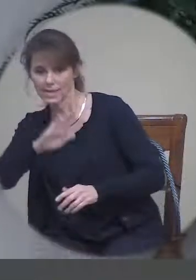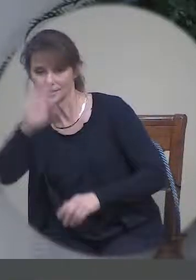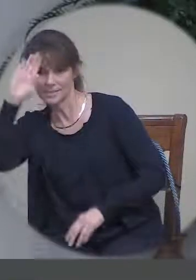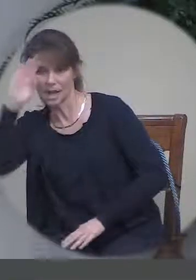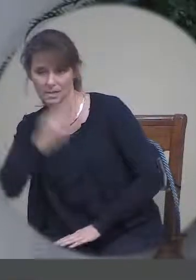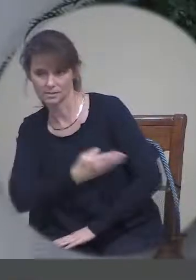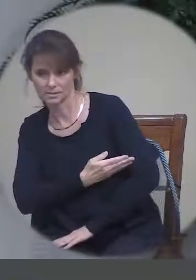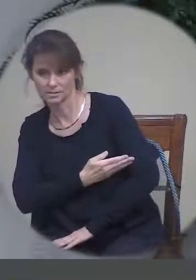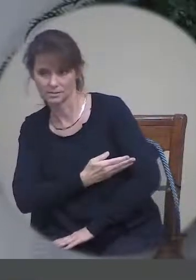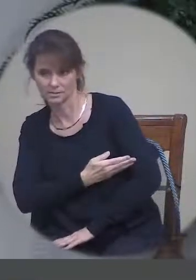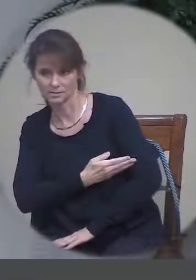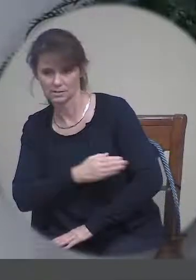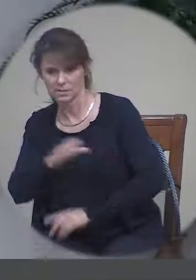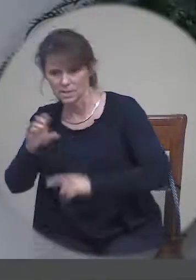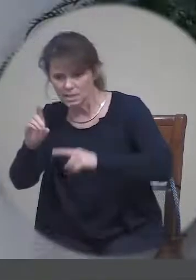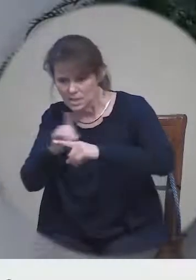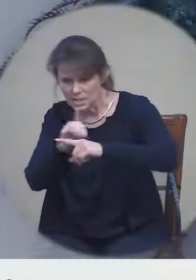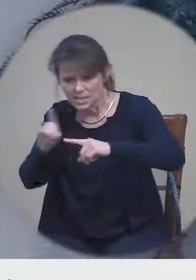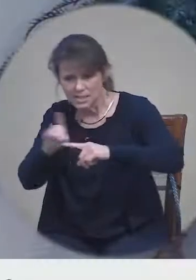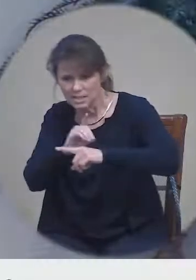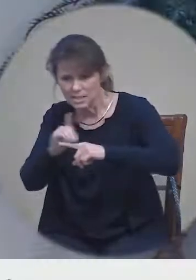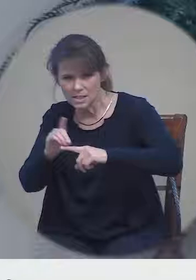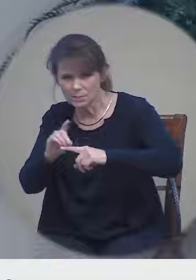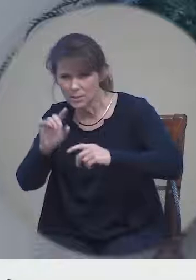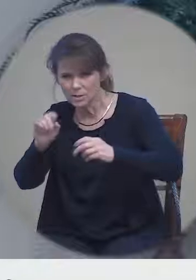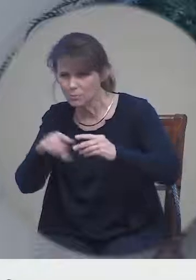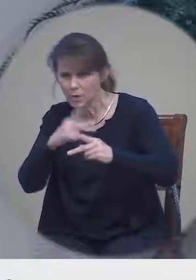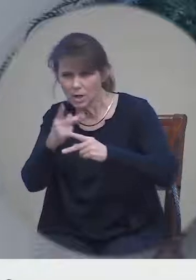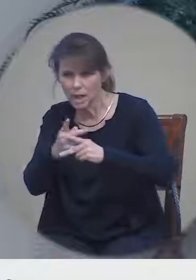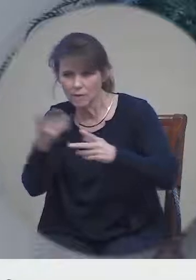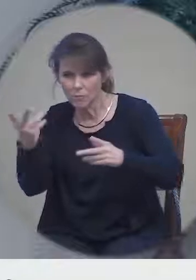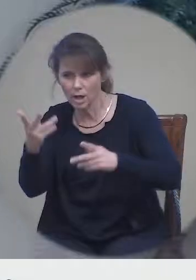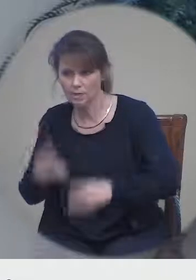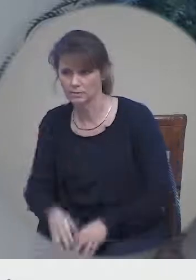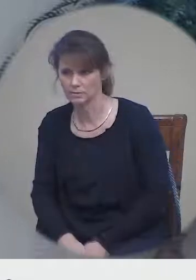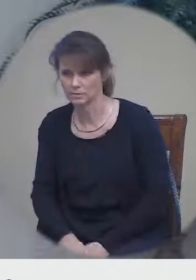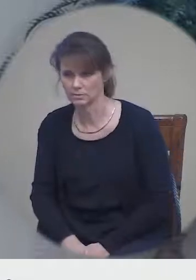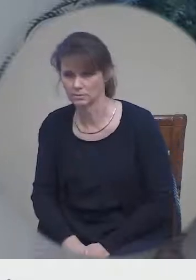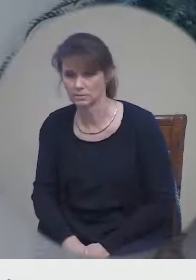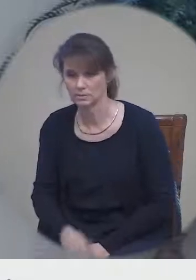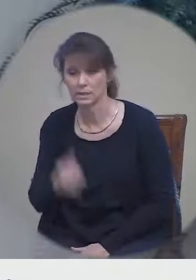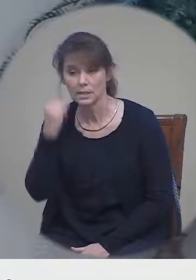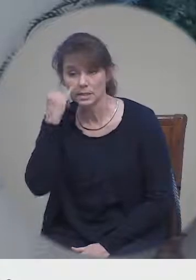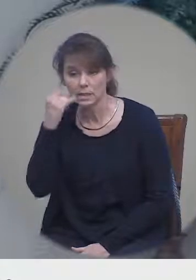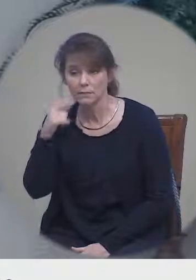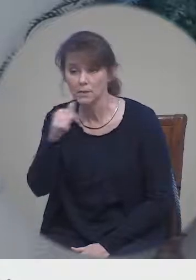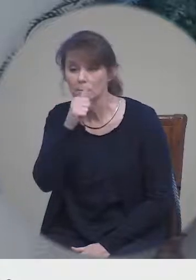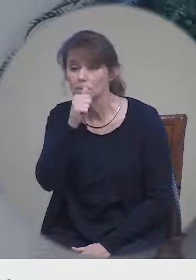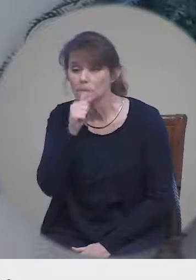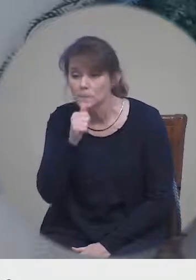talking about? Well, let's go a little further and we'll begin to see that if you endure chastening,